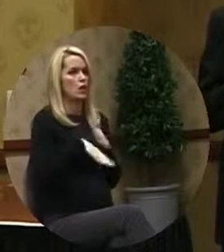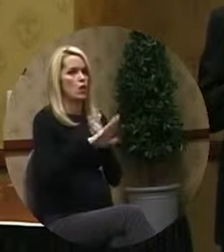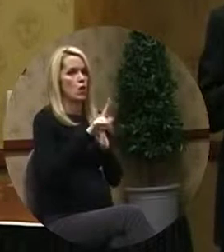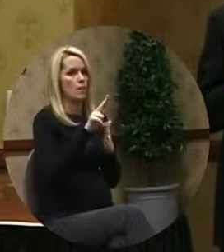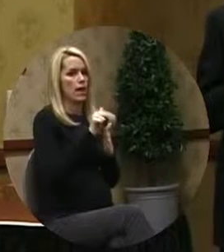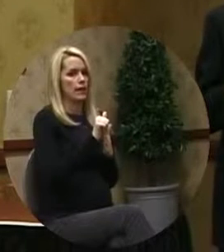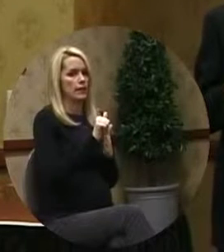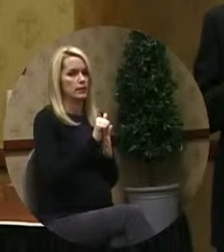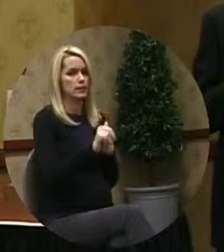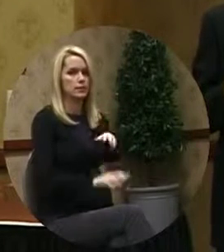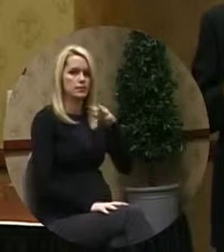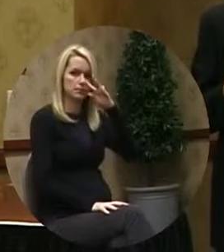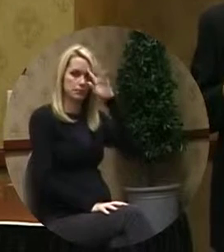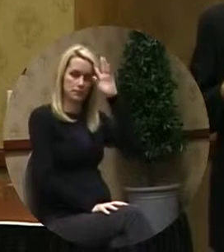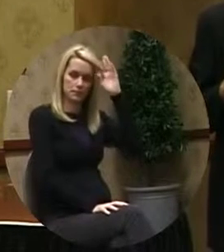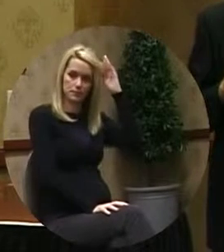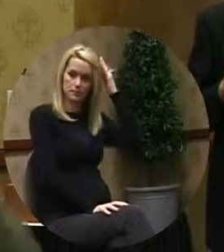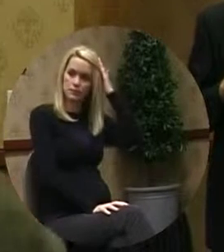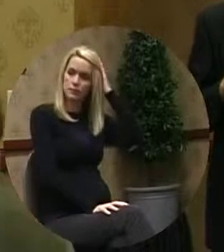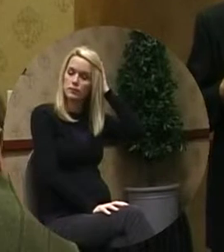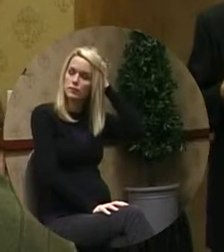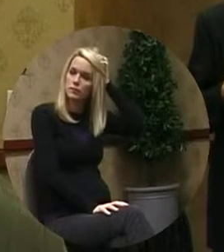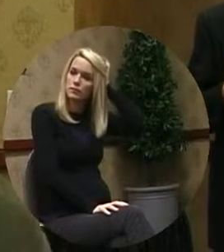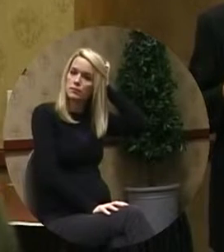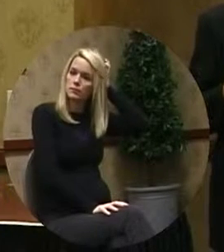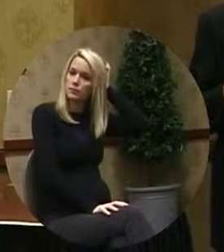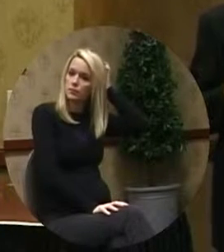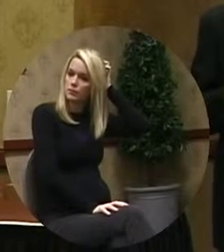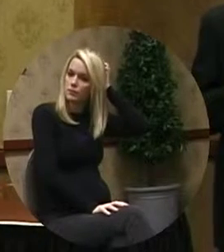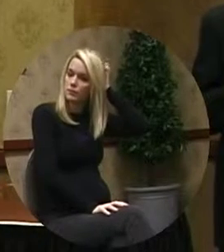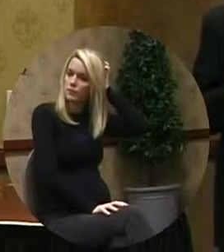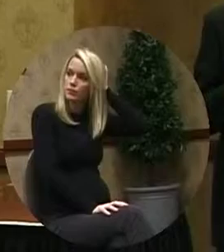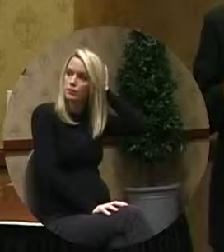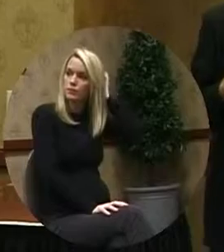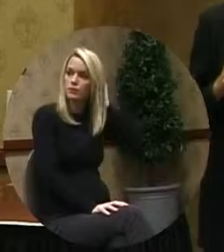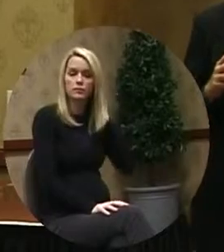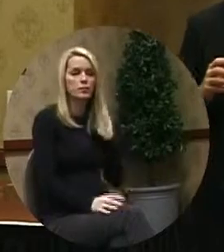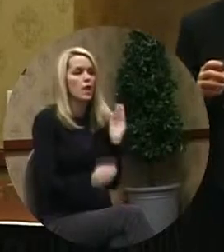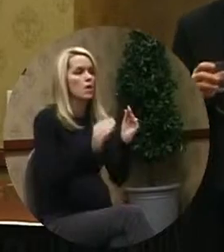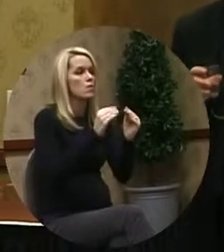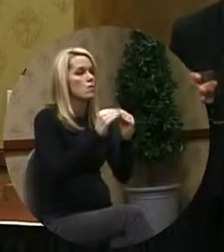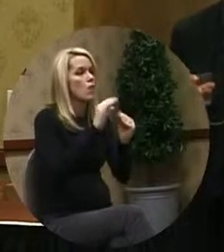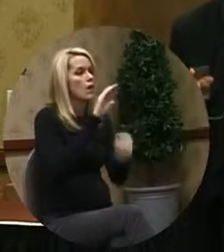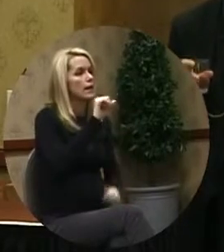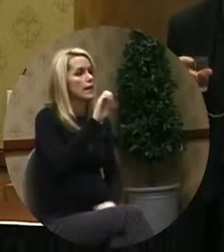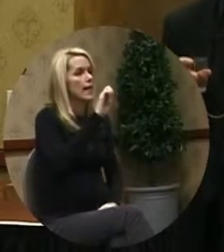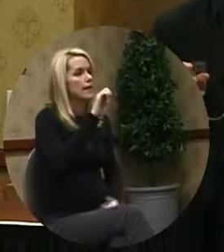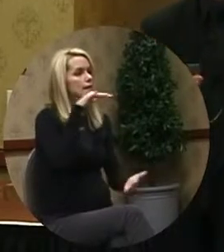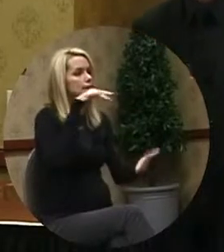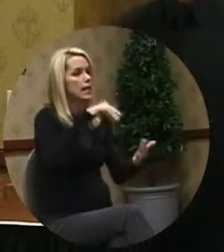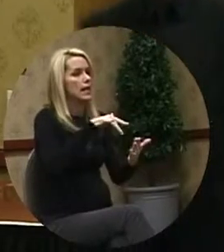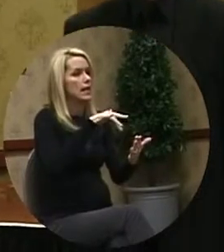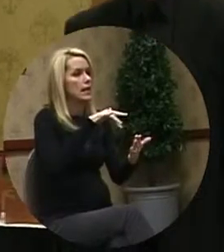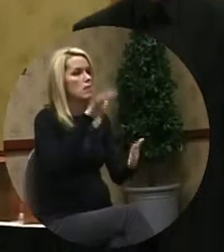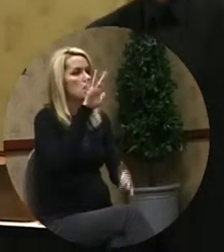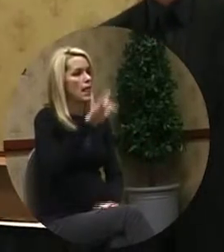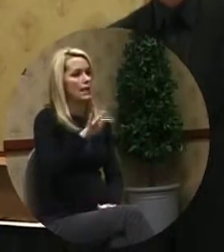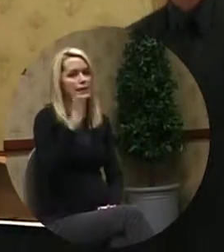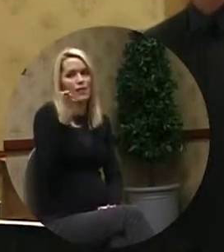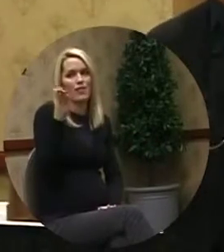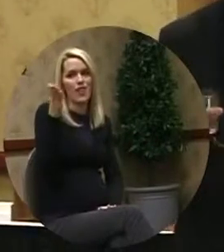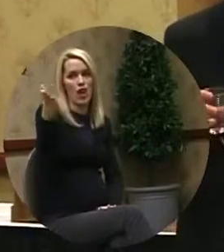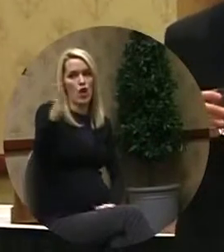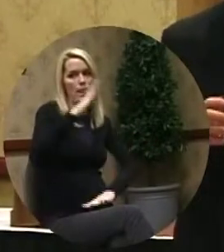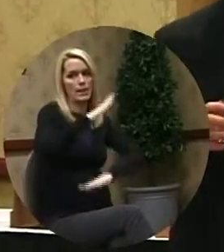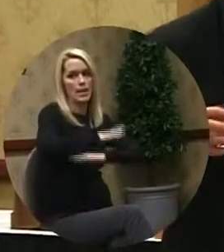Oh, okay. Your handout, you might want some more. Oh, okay. There are more case study handouts and some blanks there. You already have